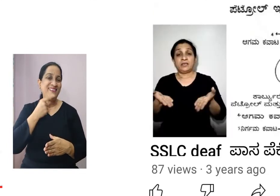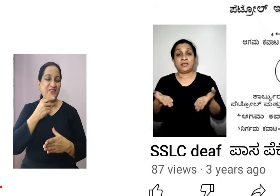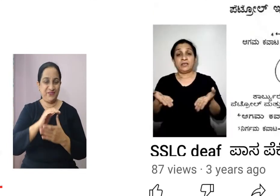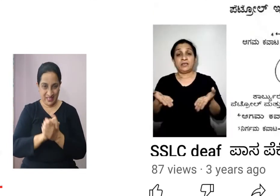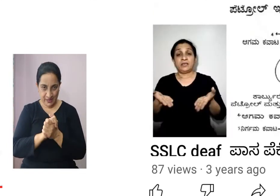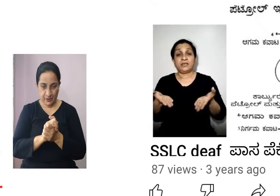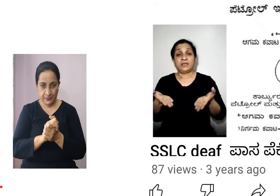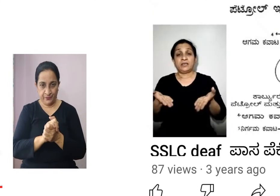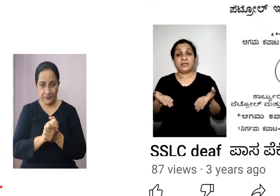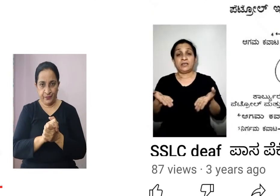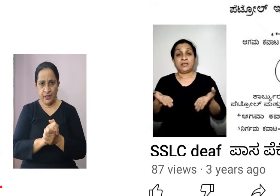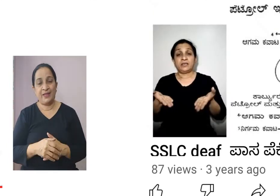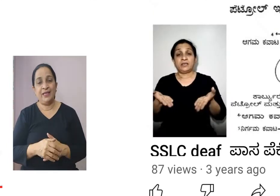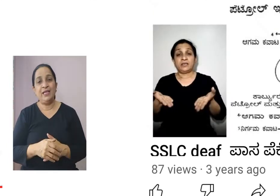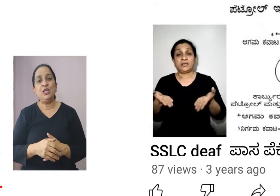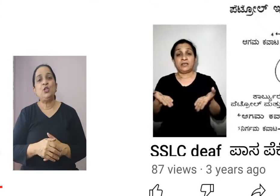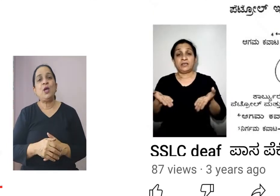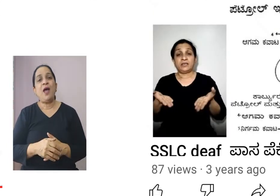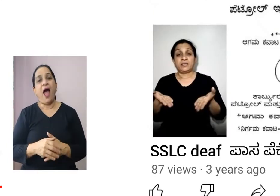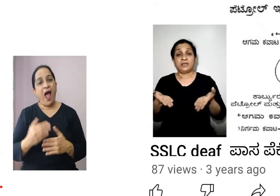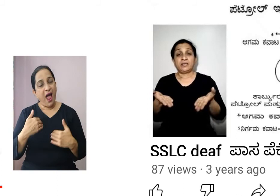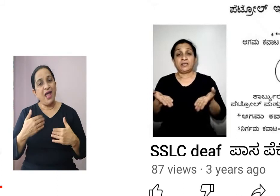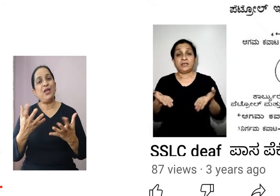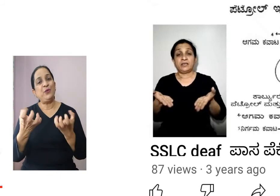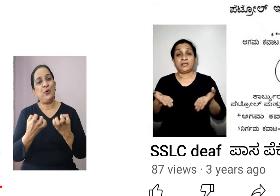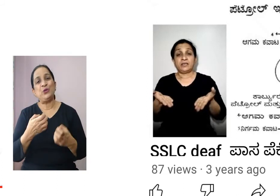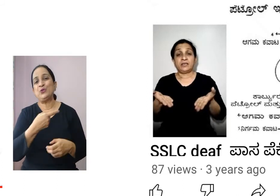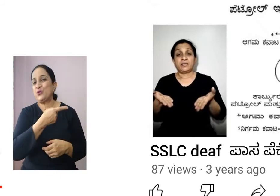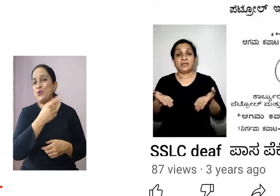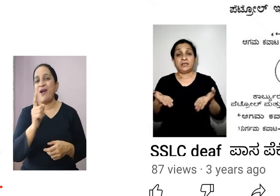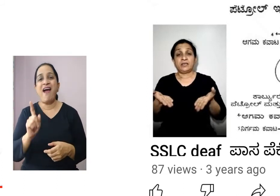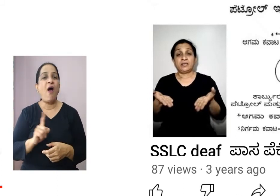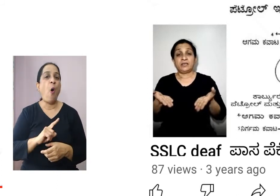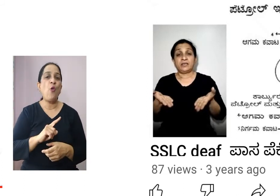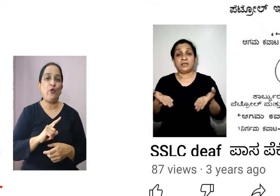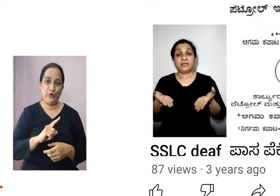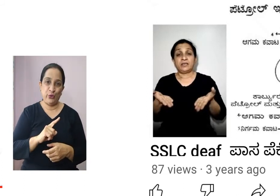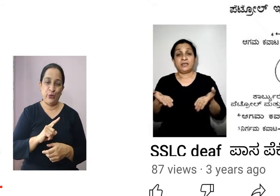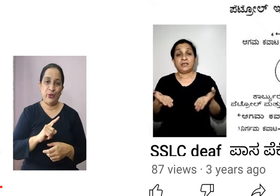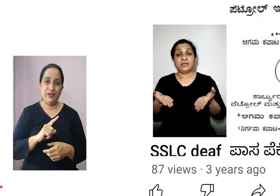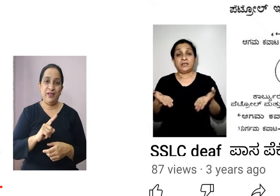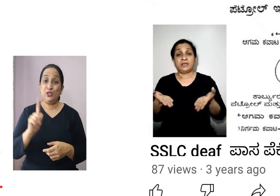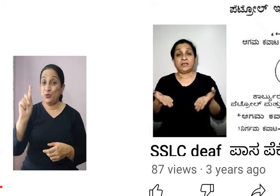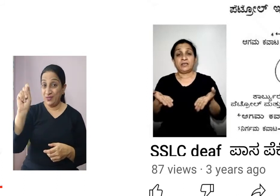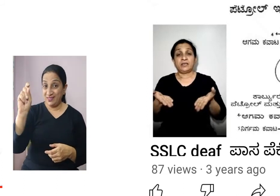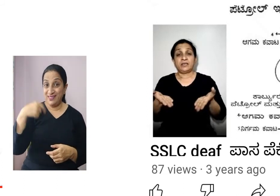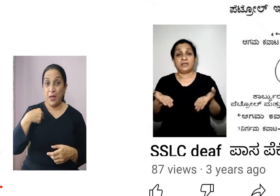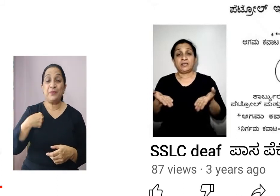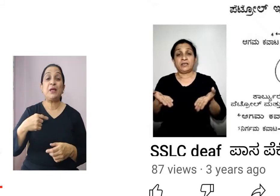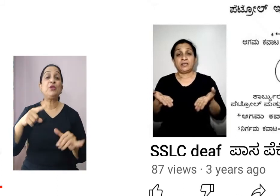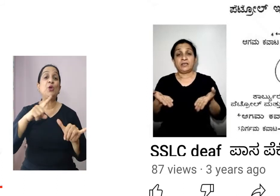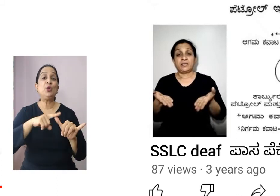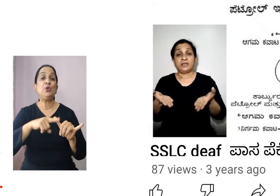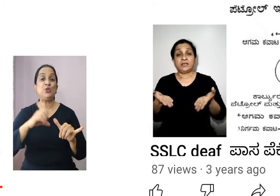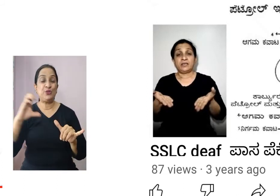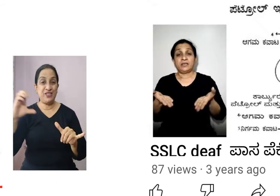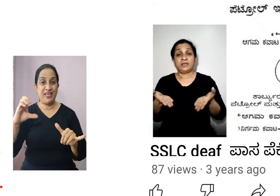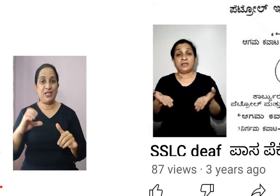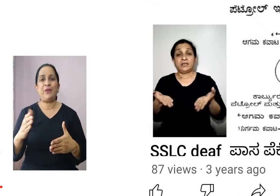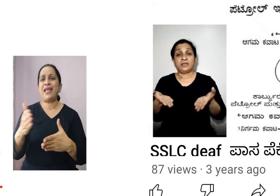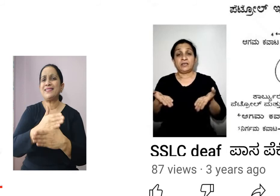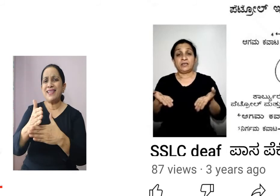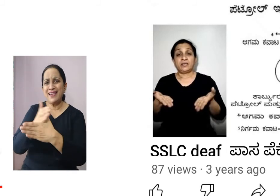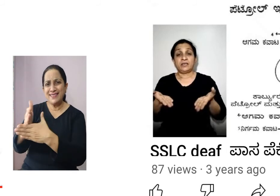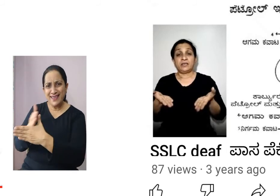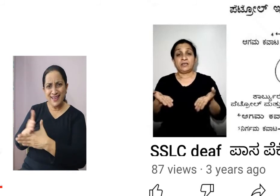What is each level that means? I want to ask all of you to subscribe to our channel and share